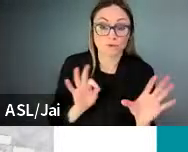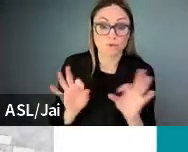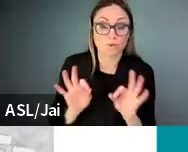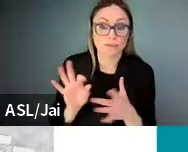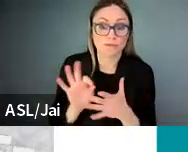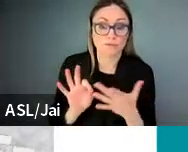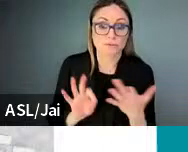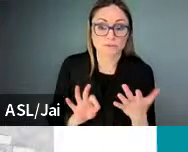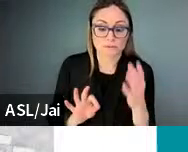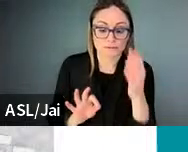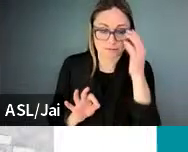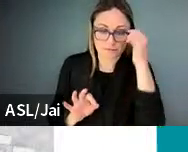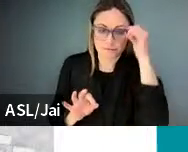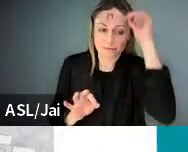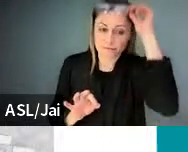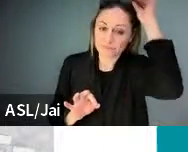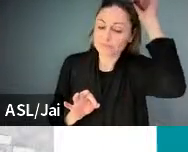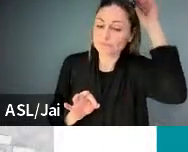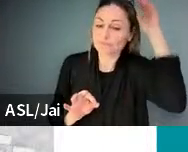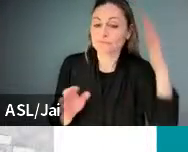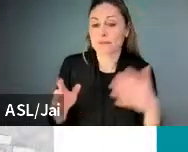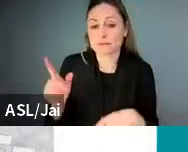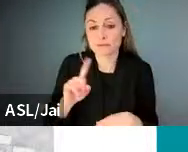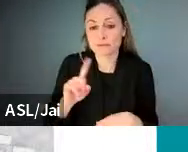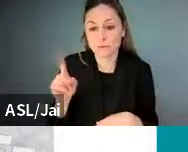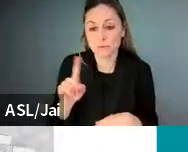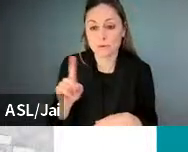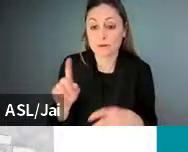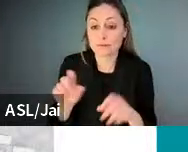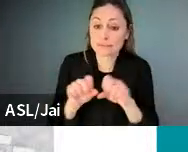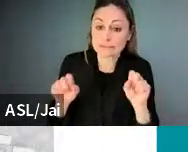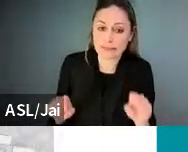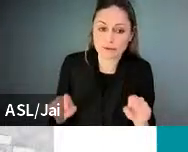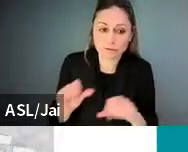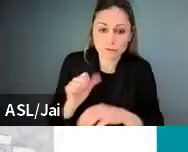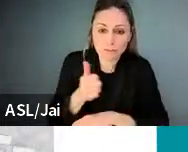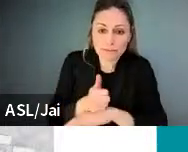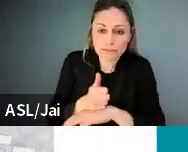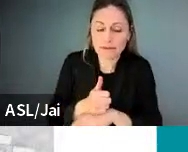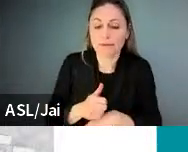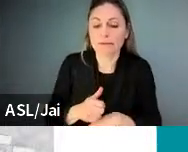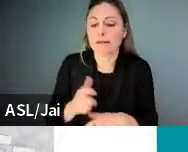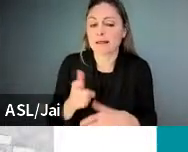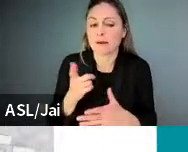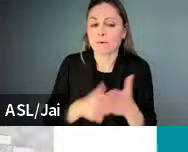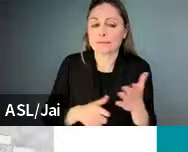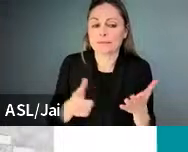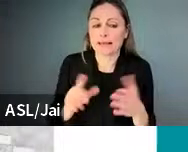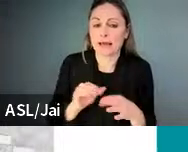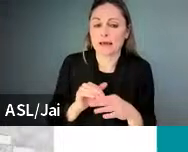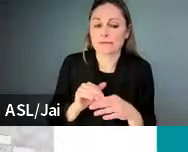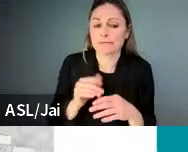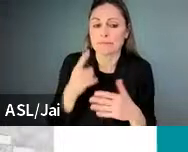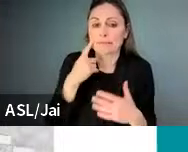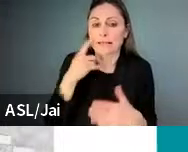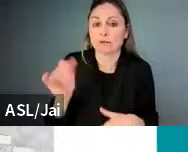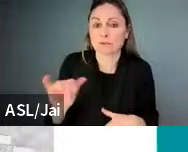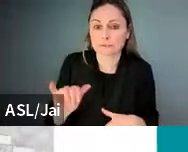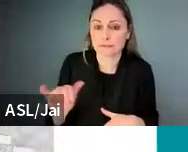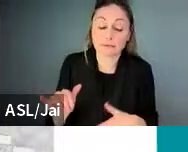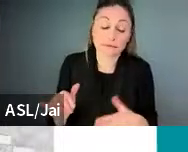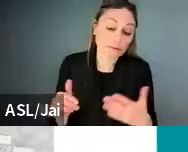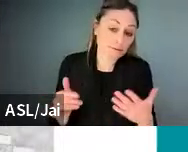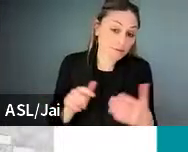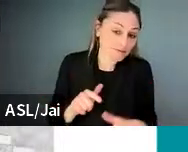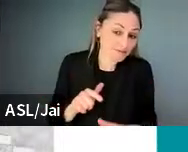have about where the station might be located and what are the implications of that. So with that, I'm really happy to